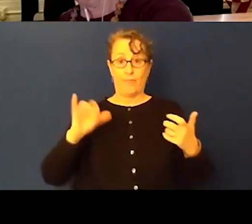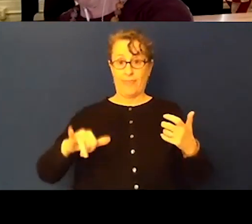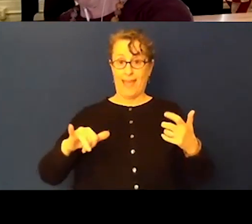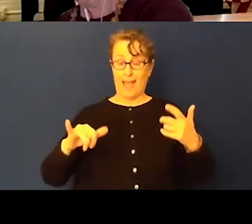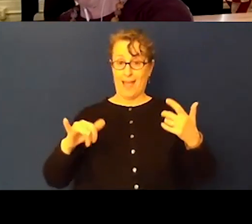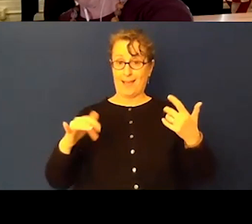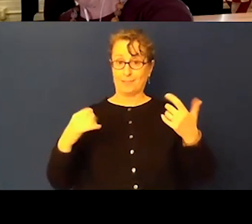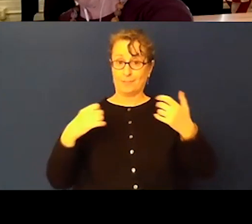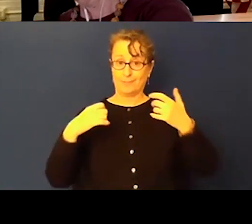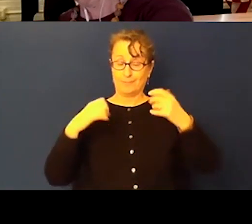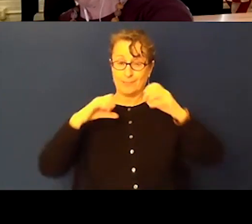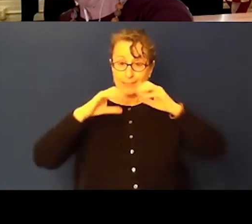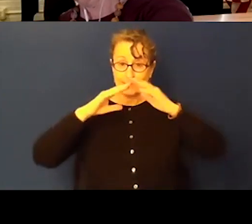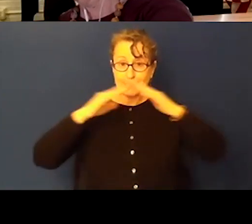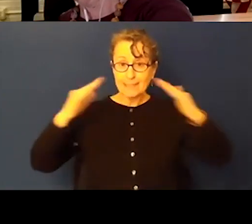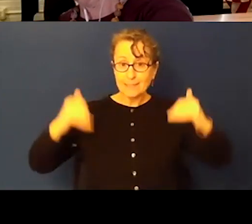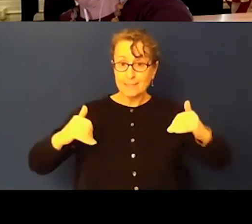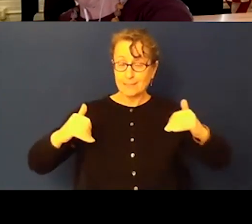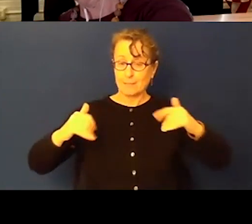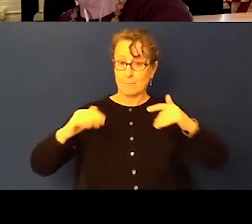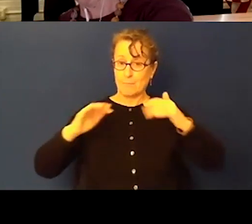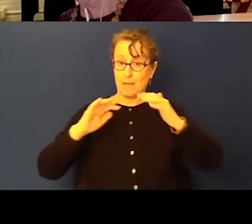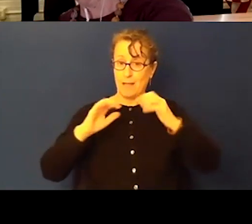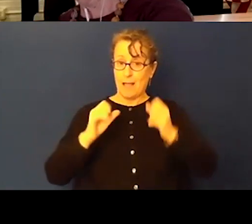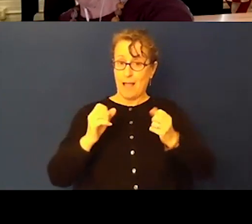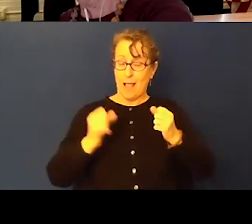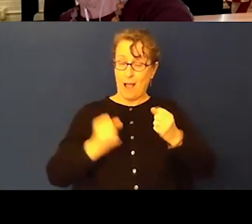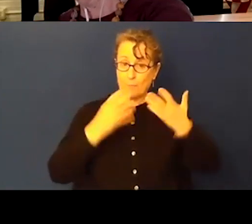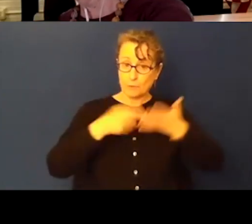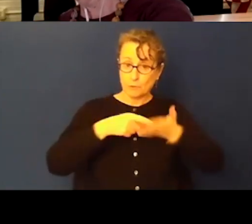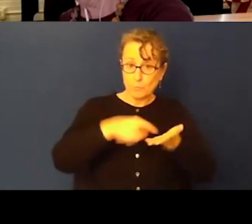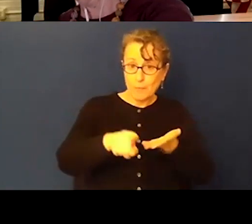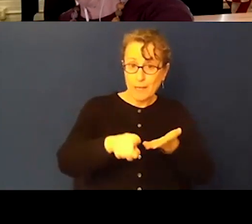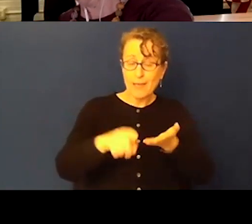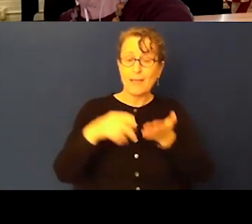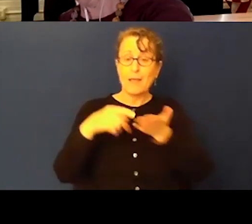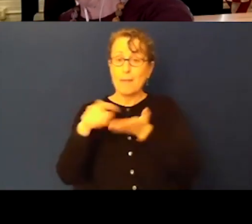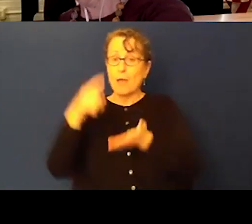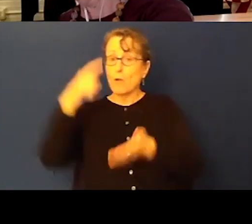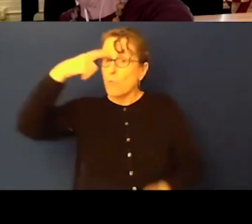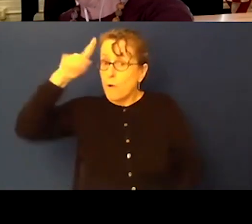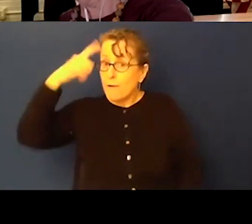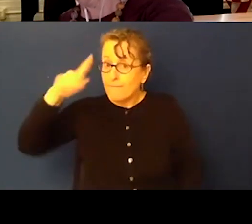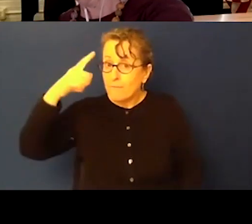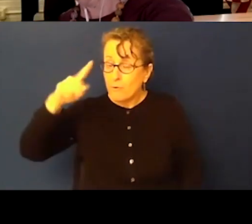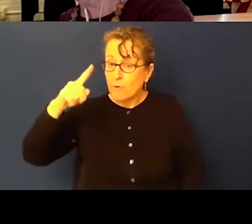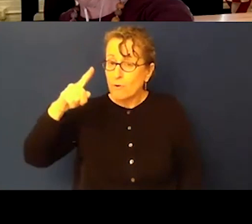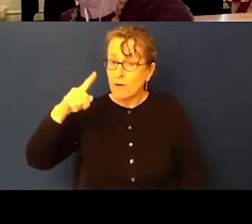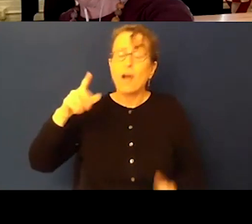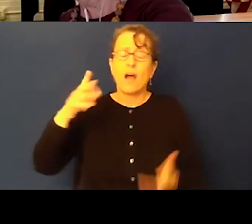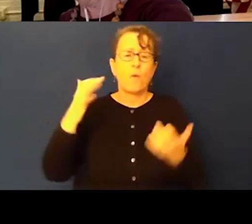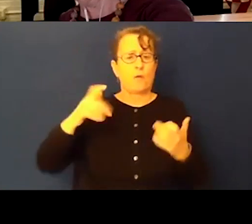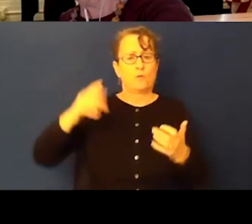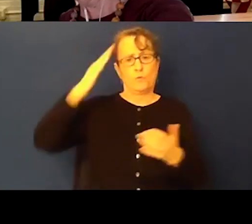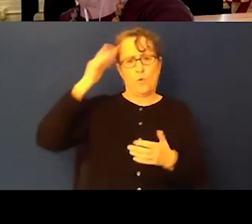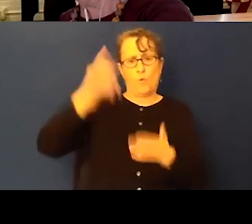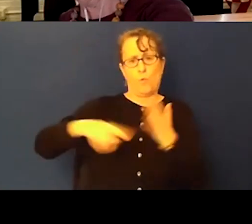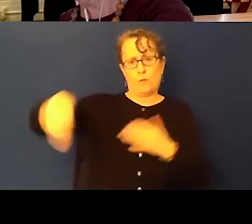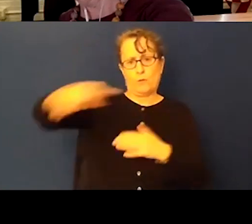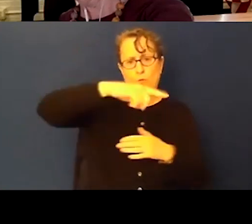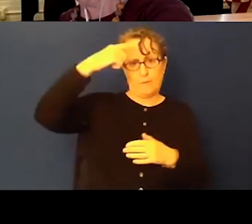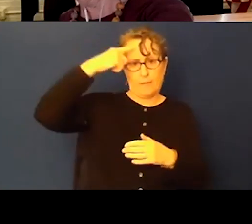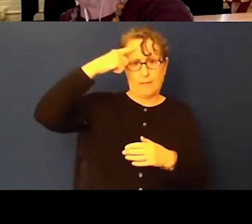direction. I'm wanting to know what your collective sensibilities are about that. I think it's appropriate to have some